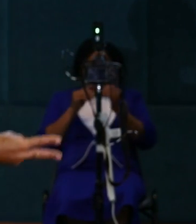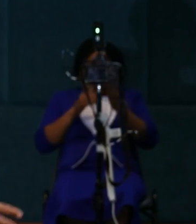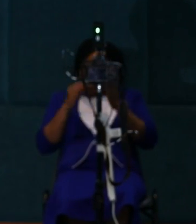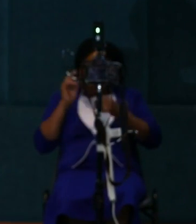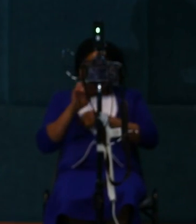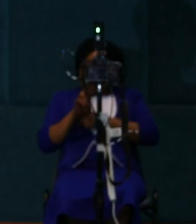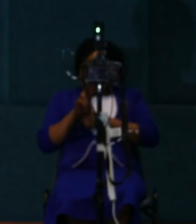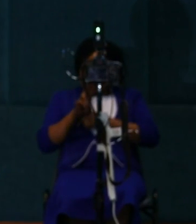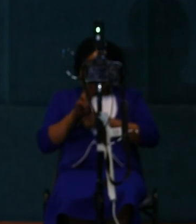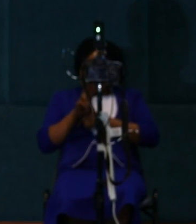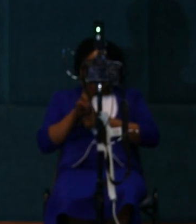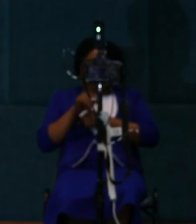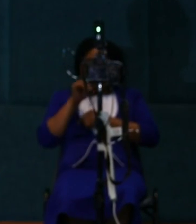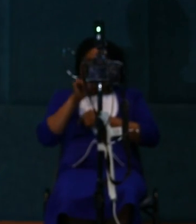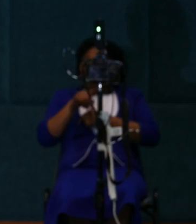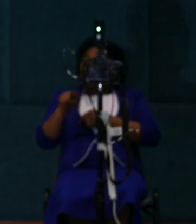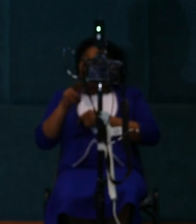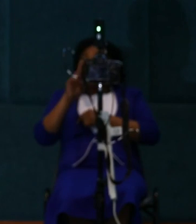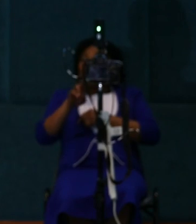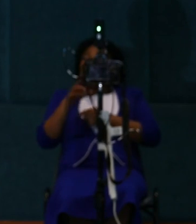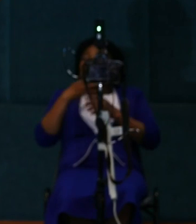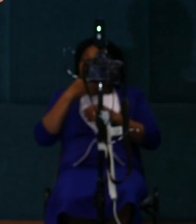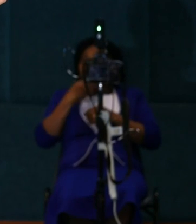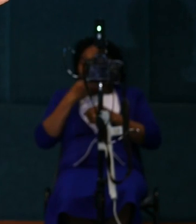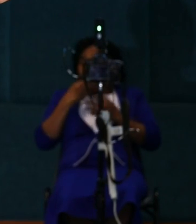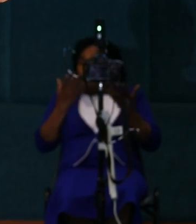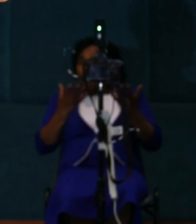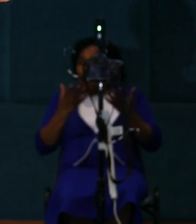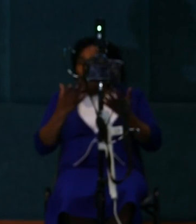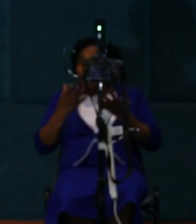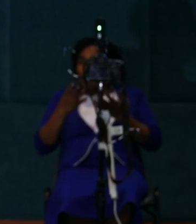10 against 2. And those two men stood up and says, Moses,